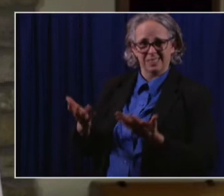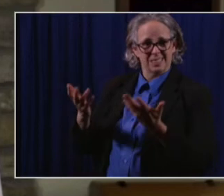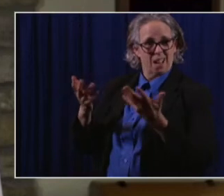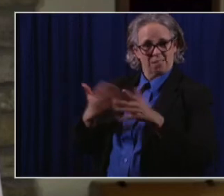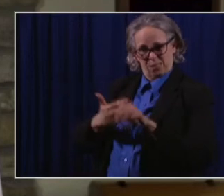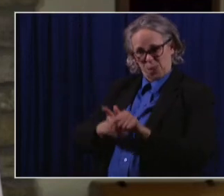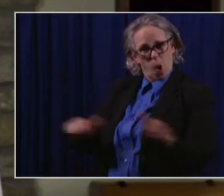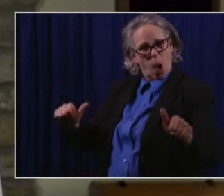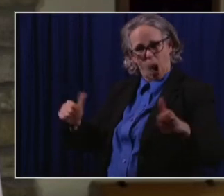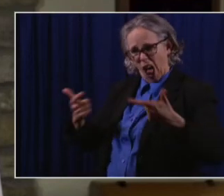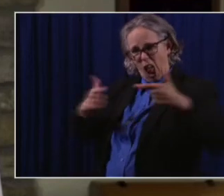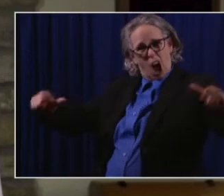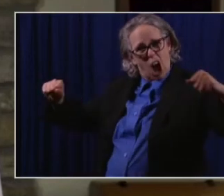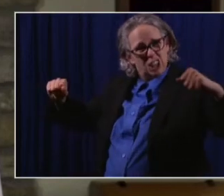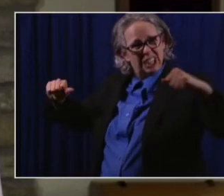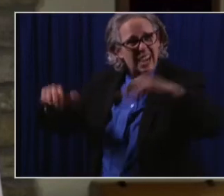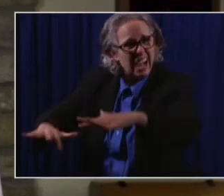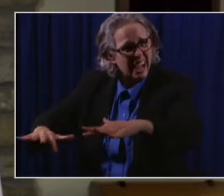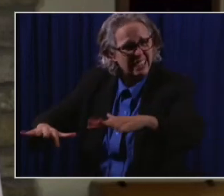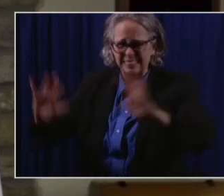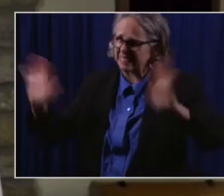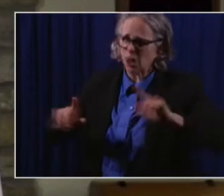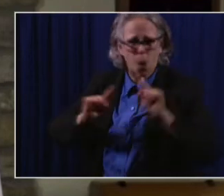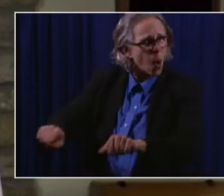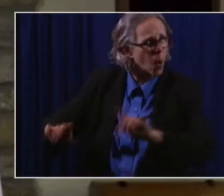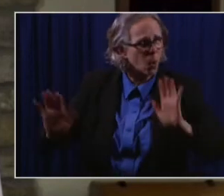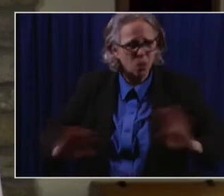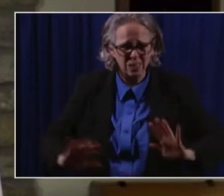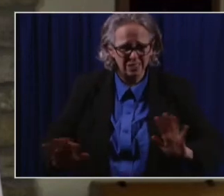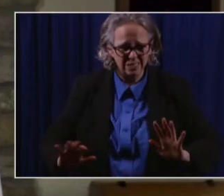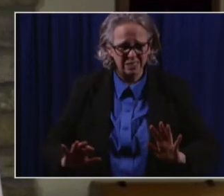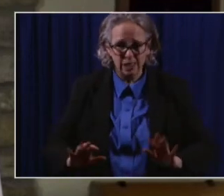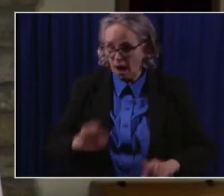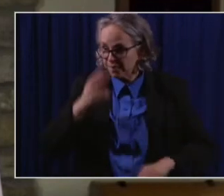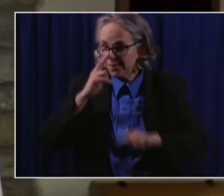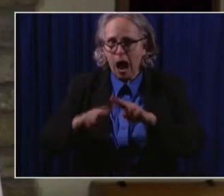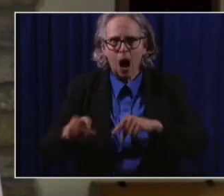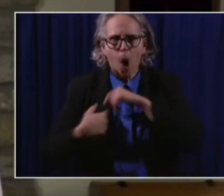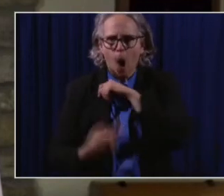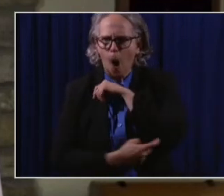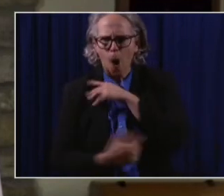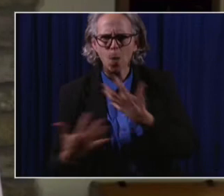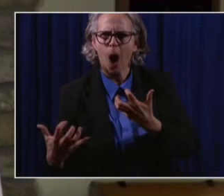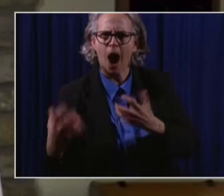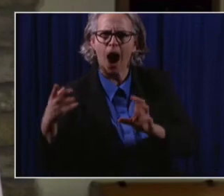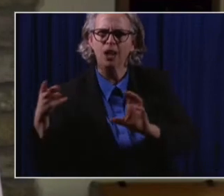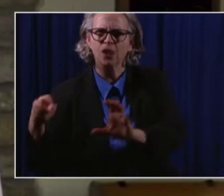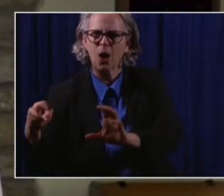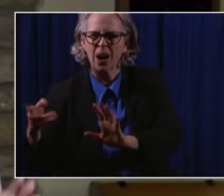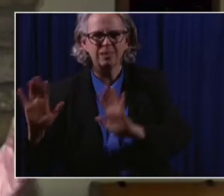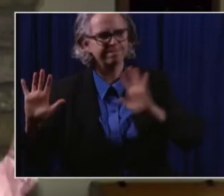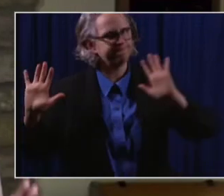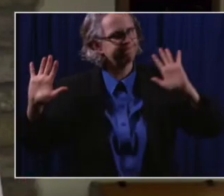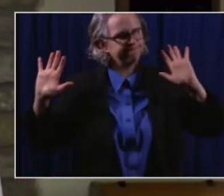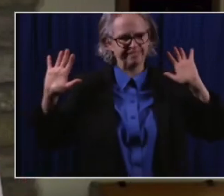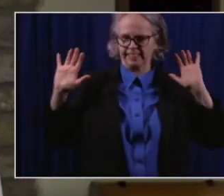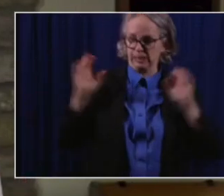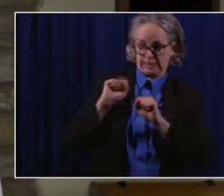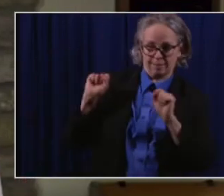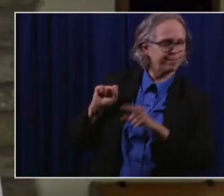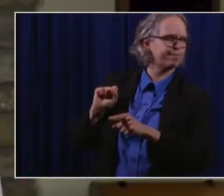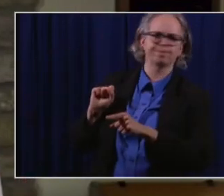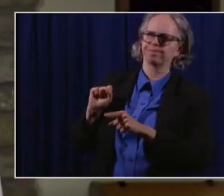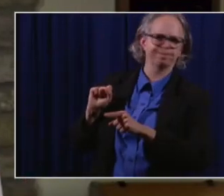look like fun, but where you're going to have family or friends there, at least that are big